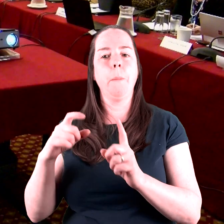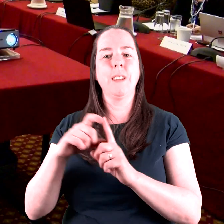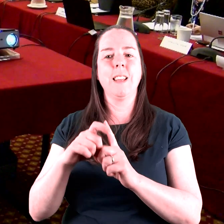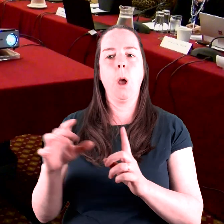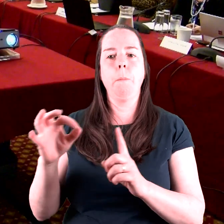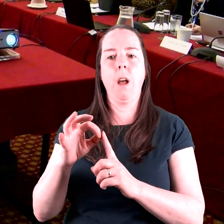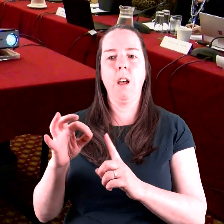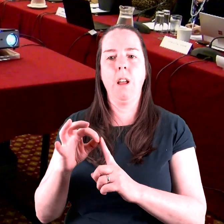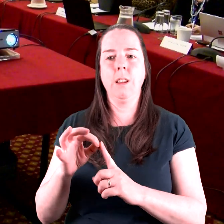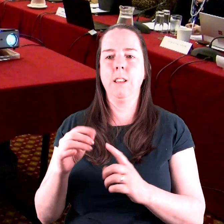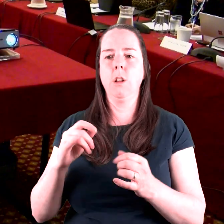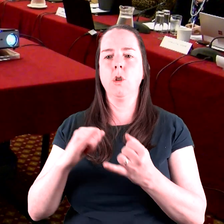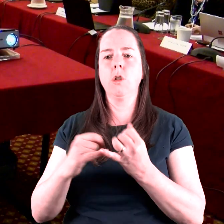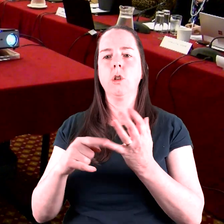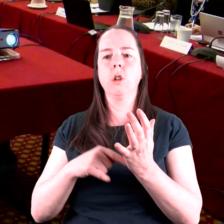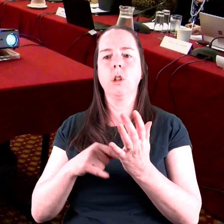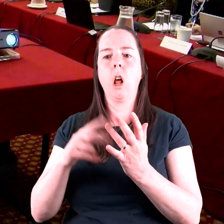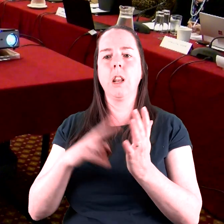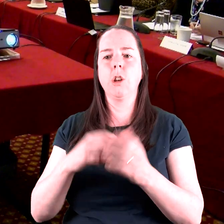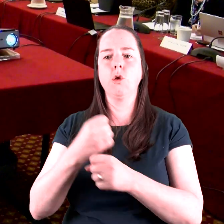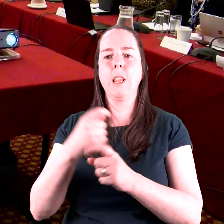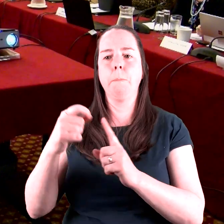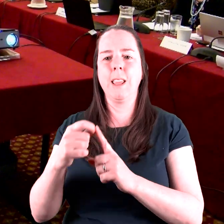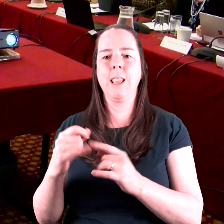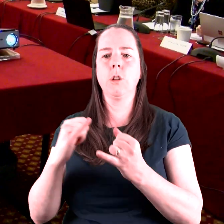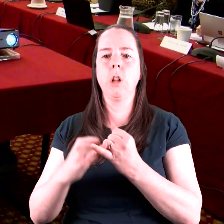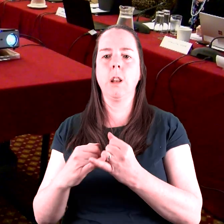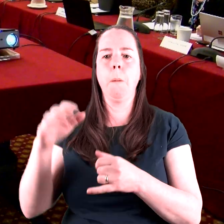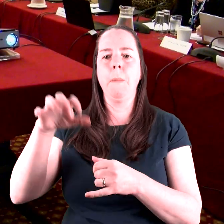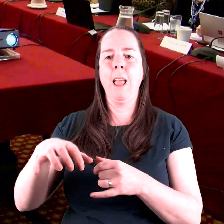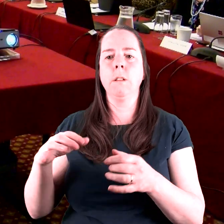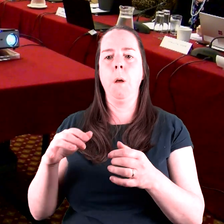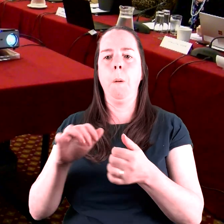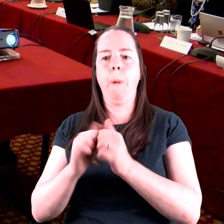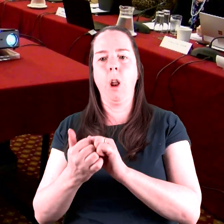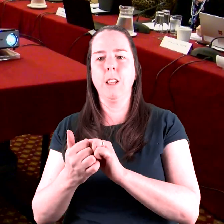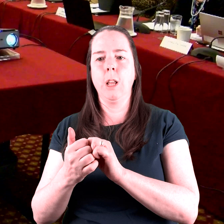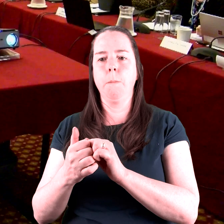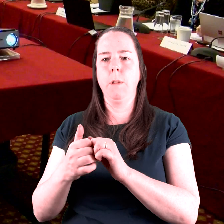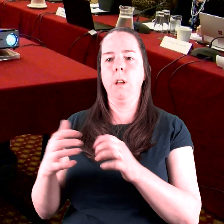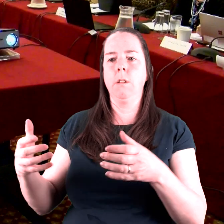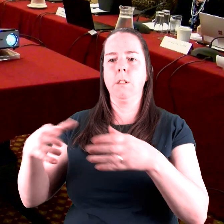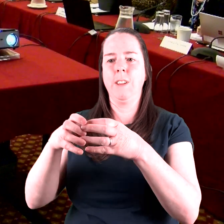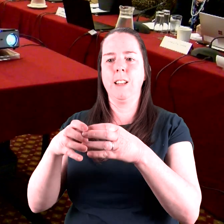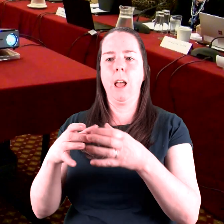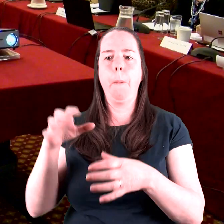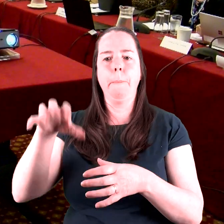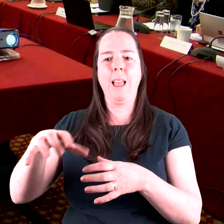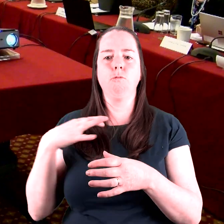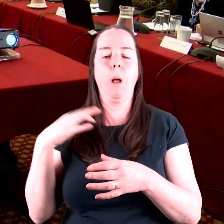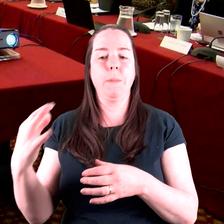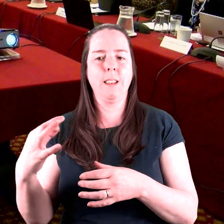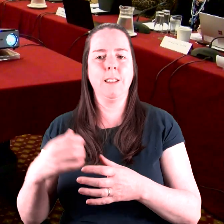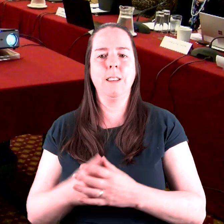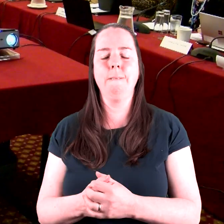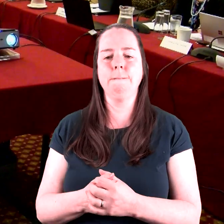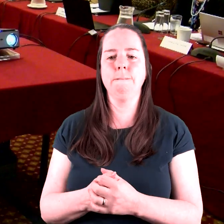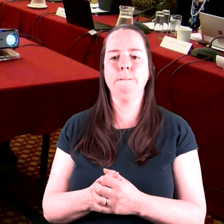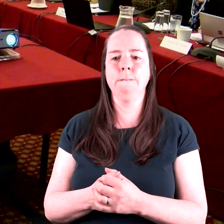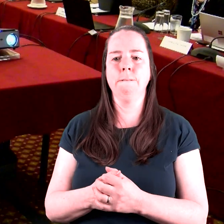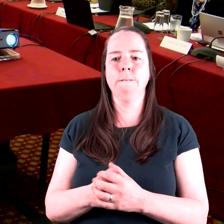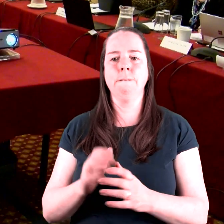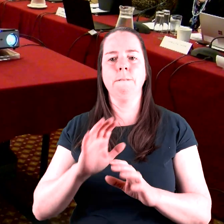I'm Dino Pardinani, Sutton GP and Sutton Place Partnership Convener and Place Representative.